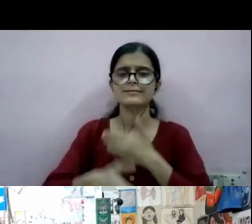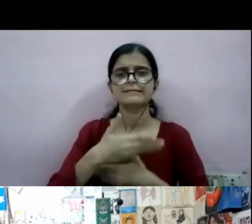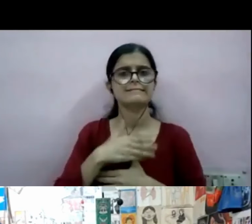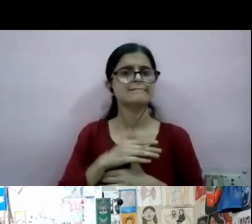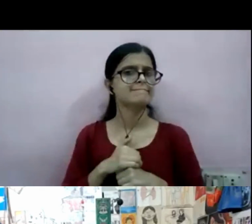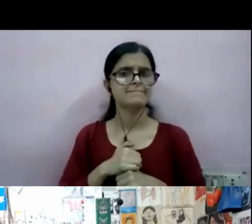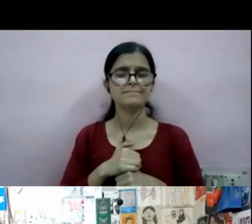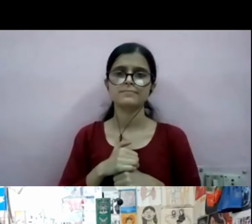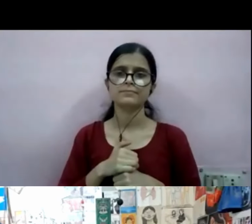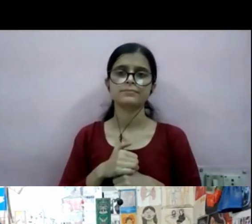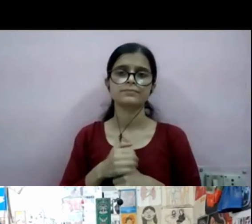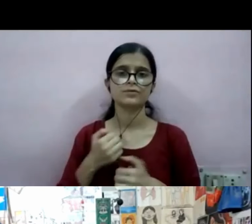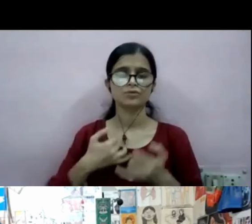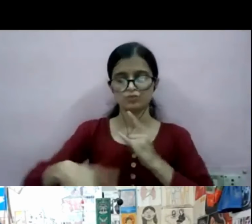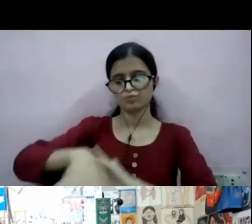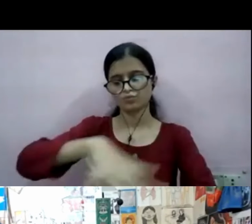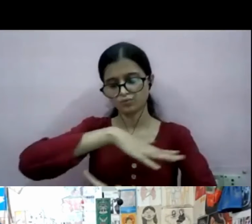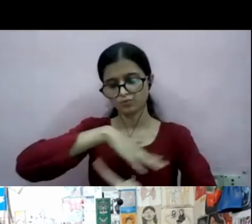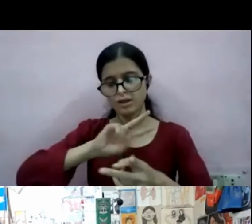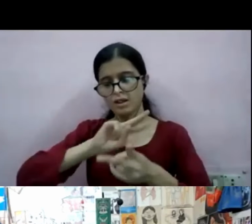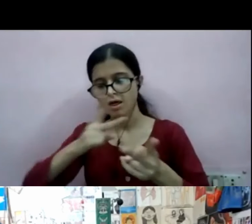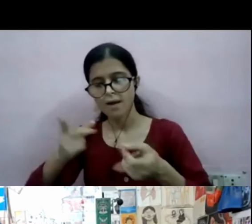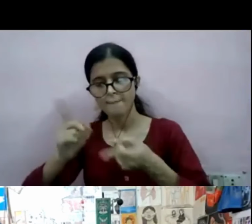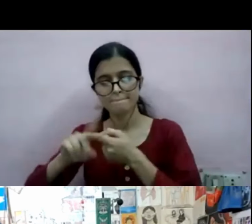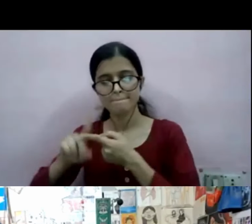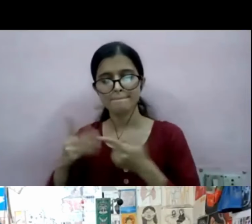through social practices such as,